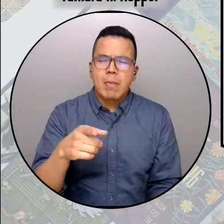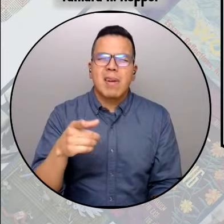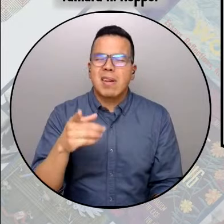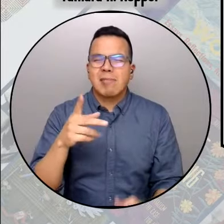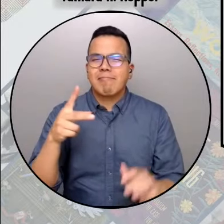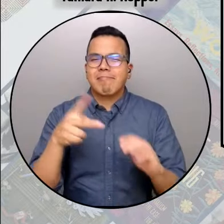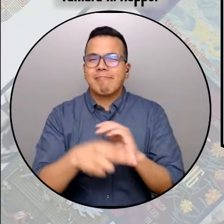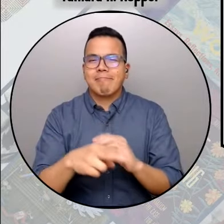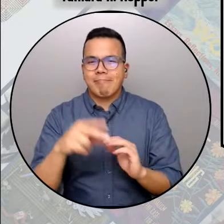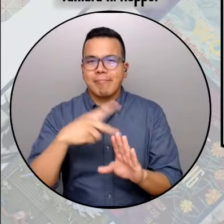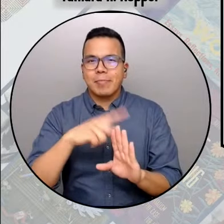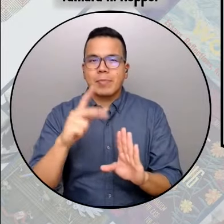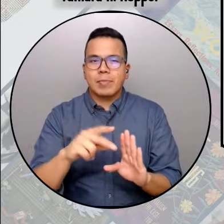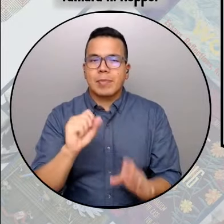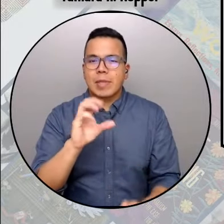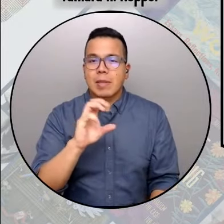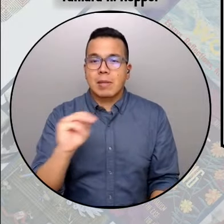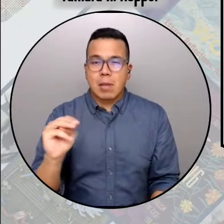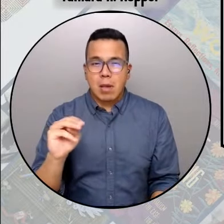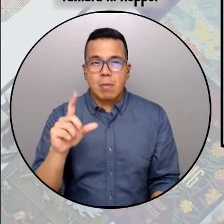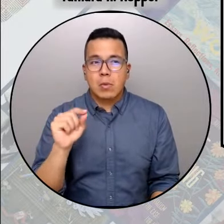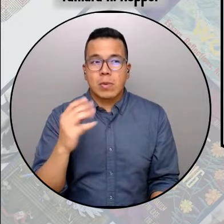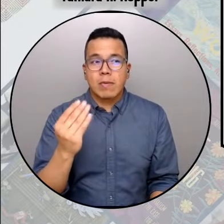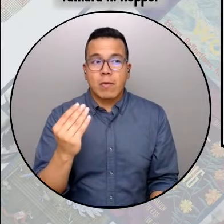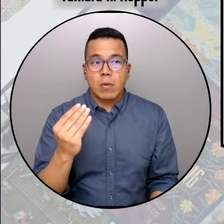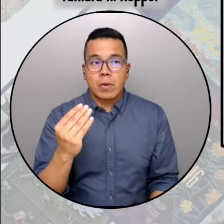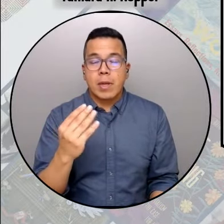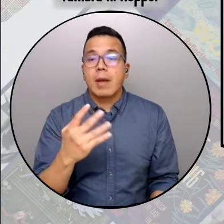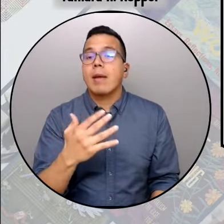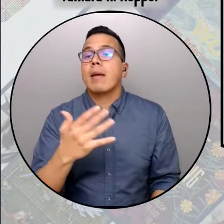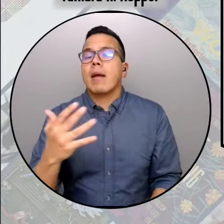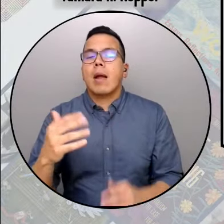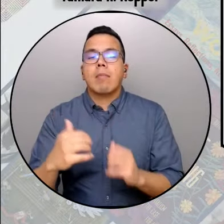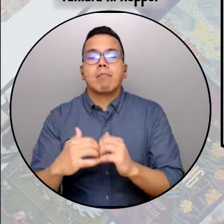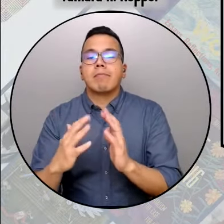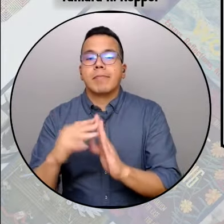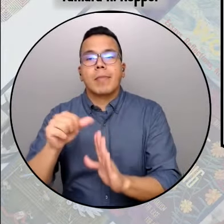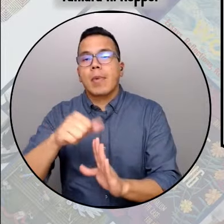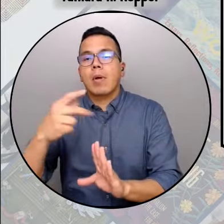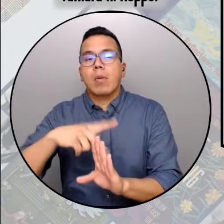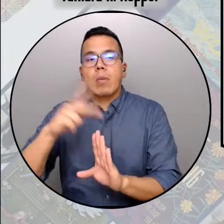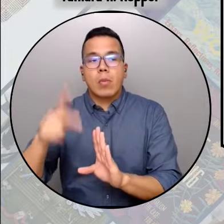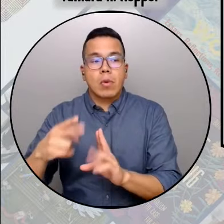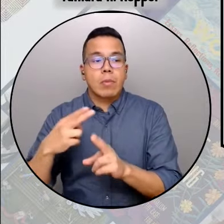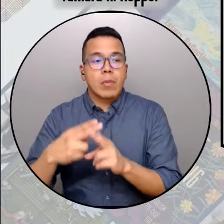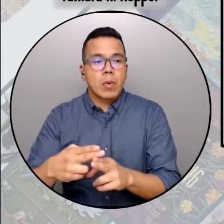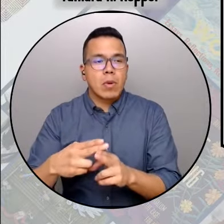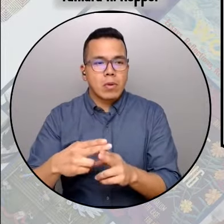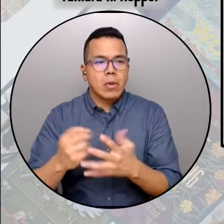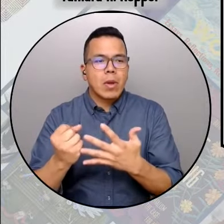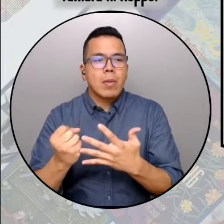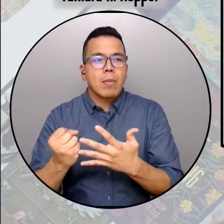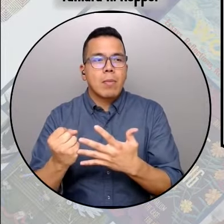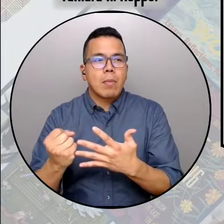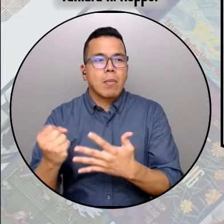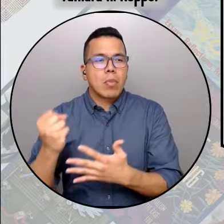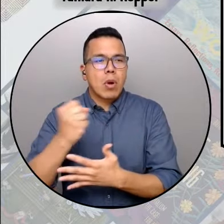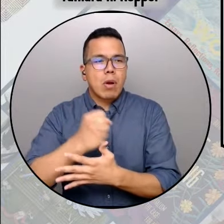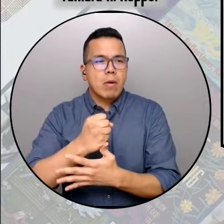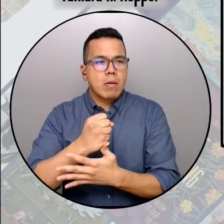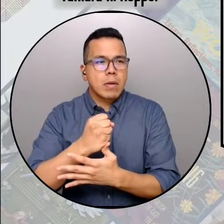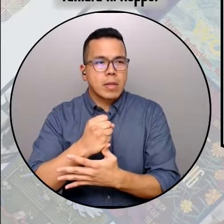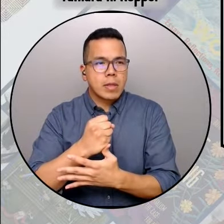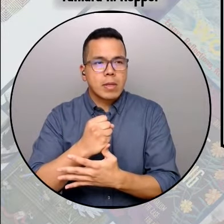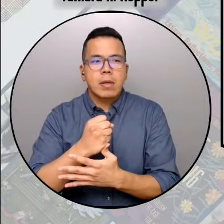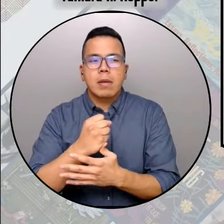2014, and he starts Priority Enforcement Program. And this was kind of the replacement. And in this program, so if